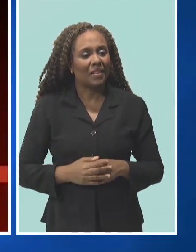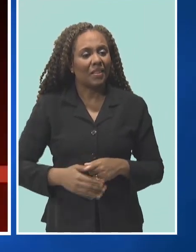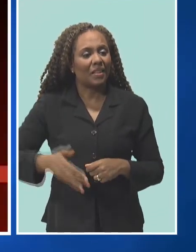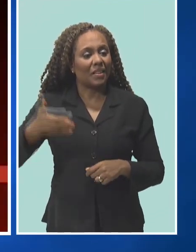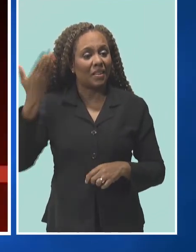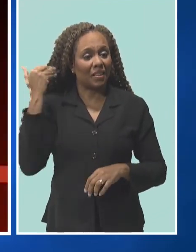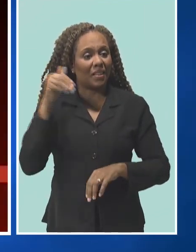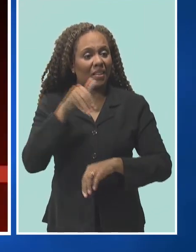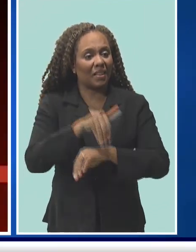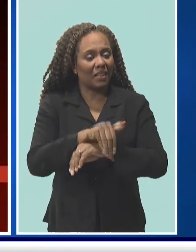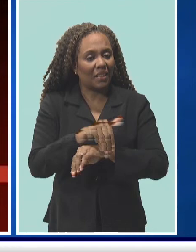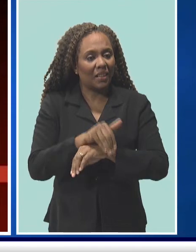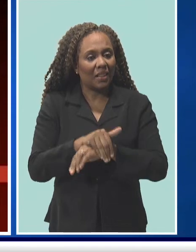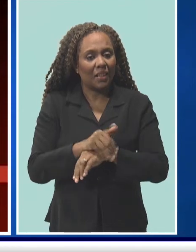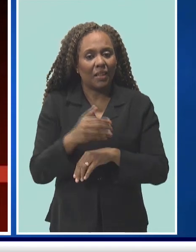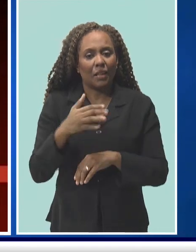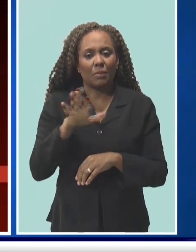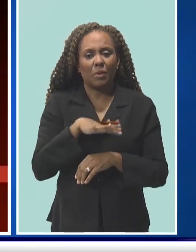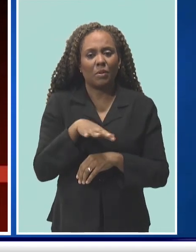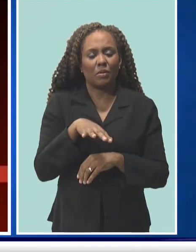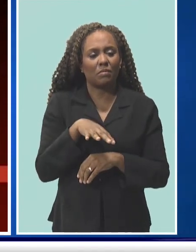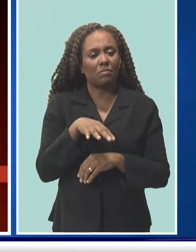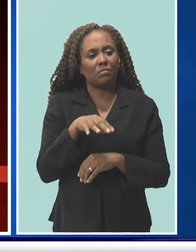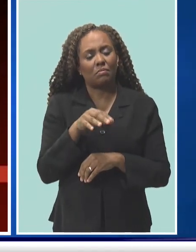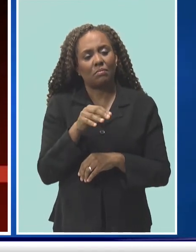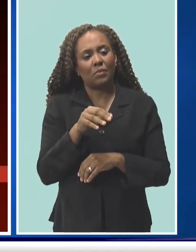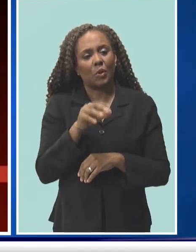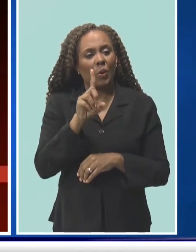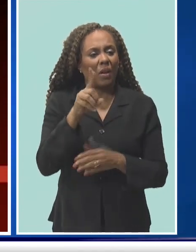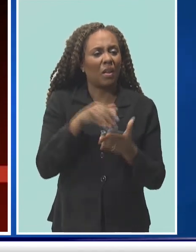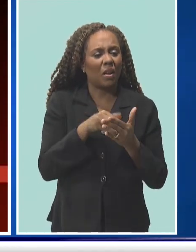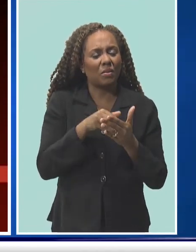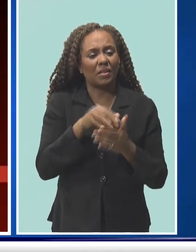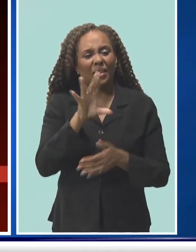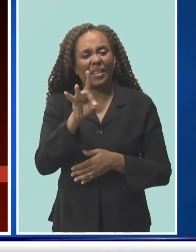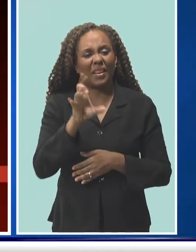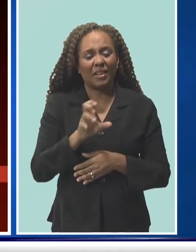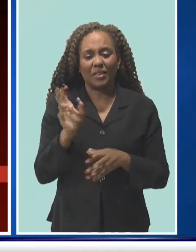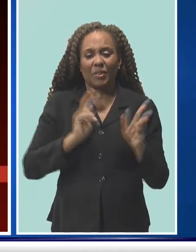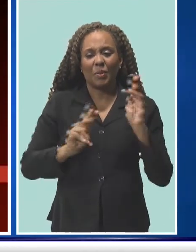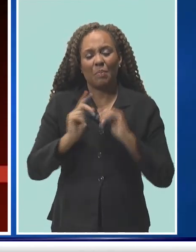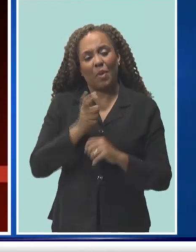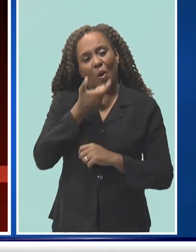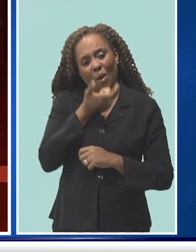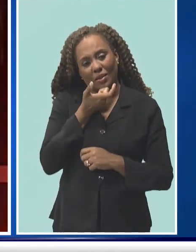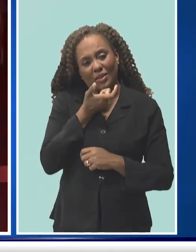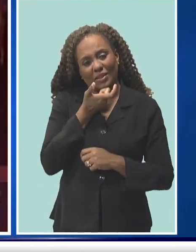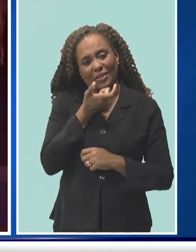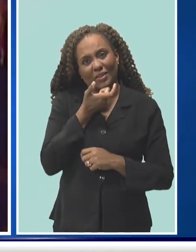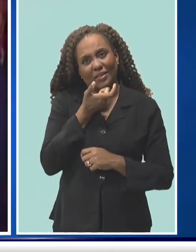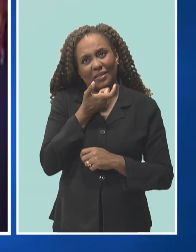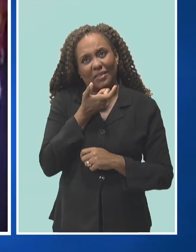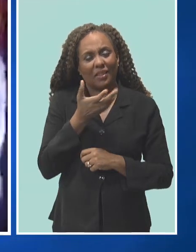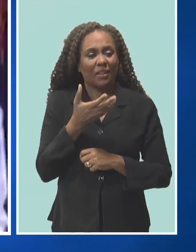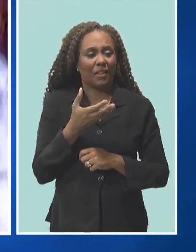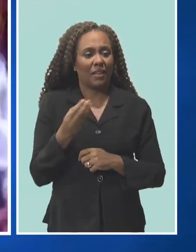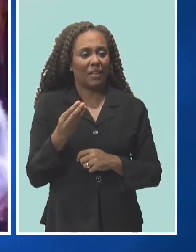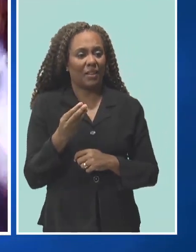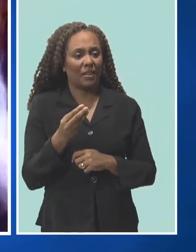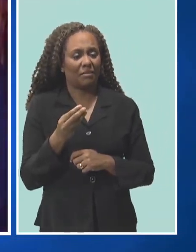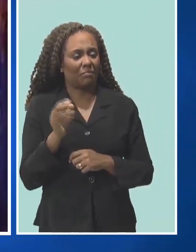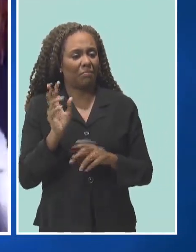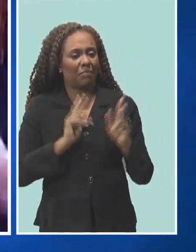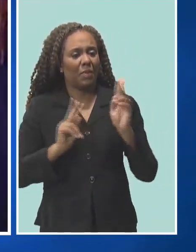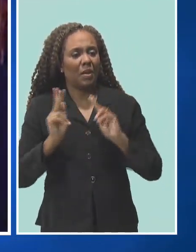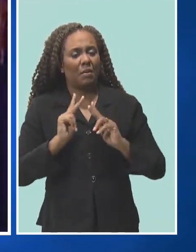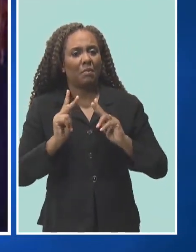in the views, I think we had about 1,800 people viewing our page, and the same amount of viewers would have